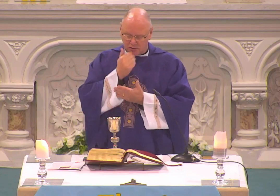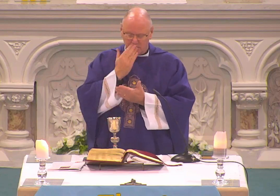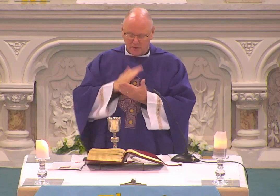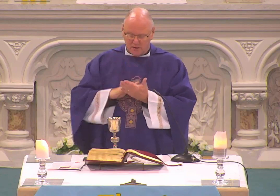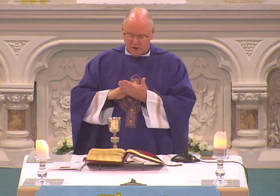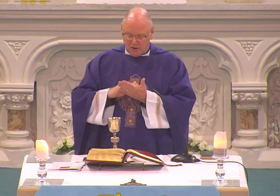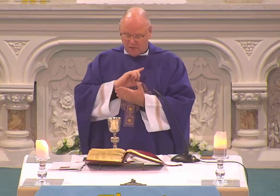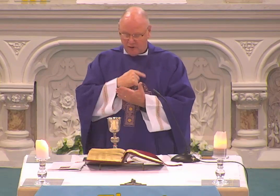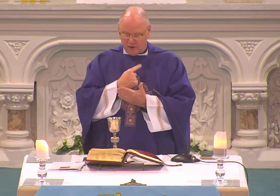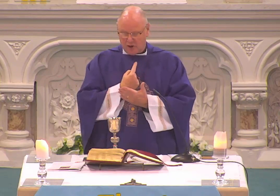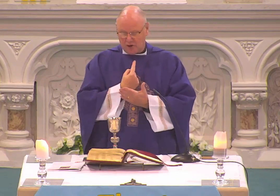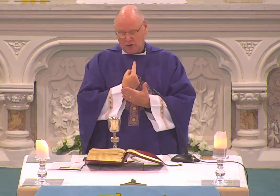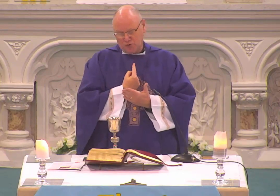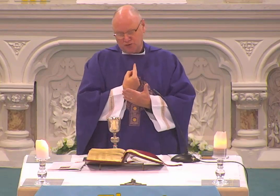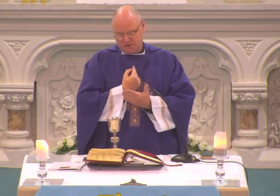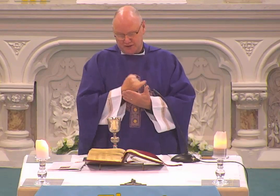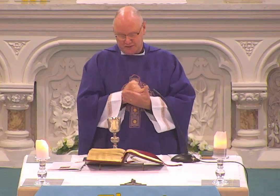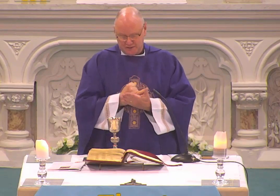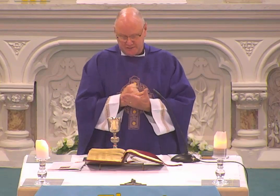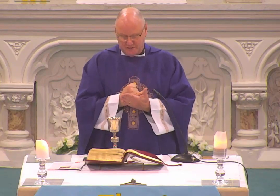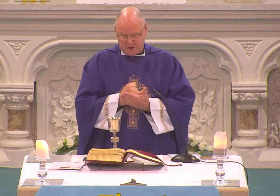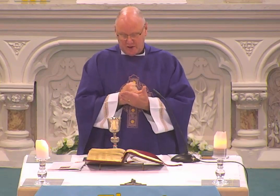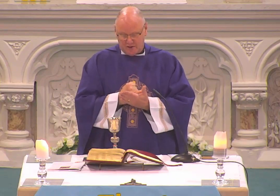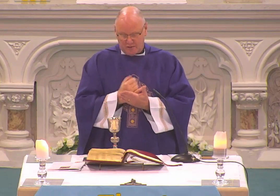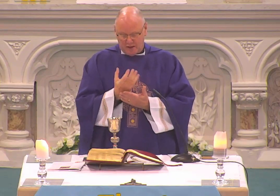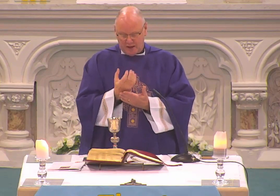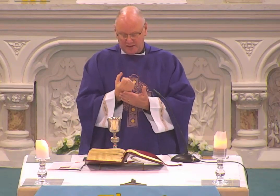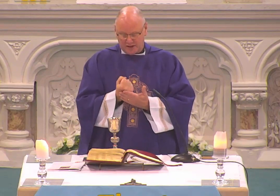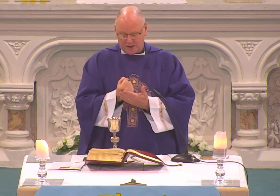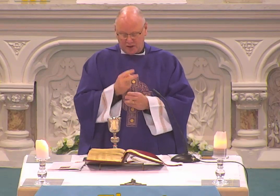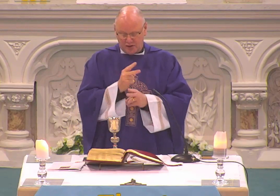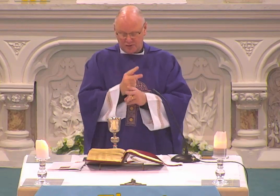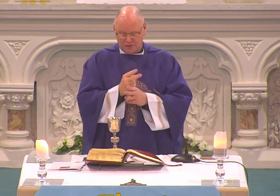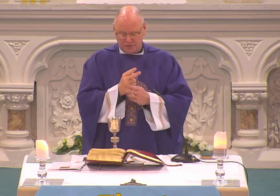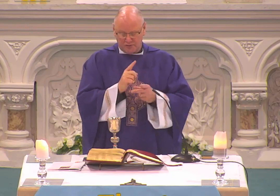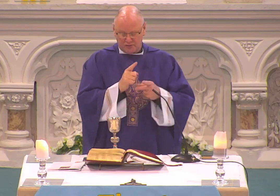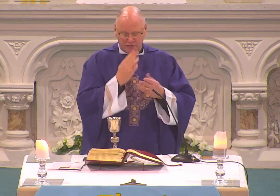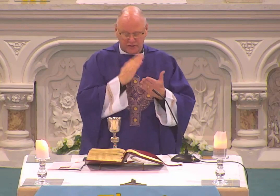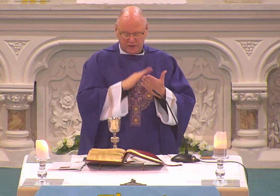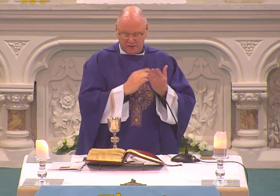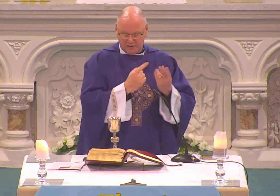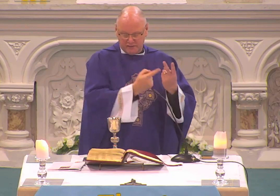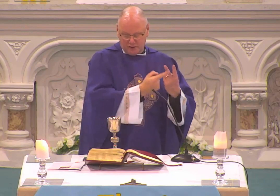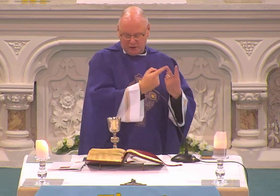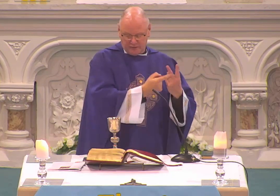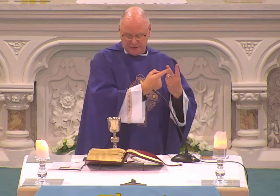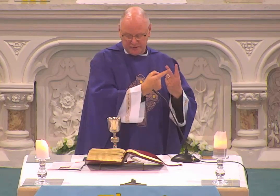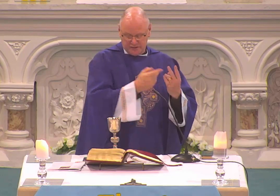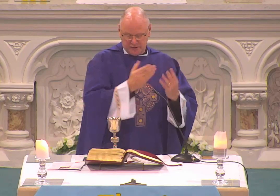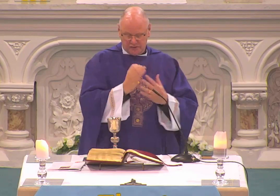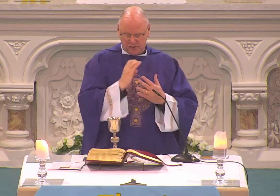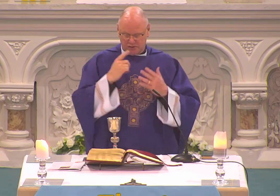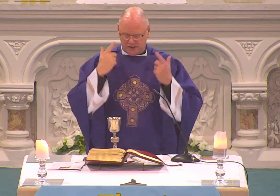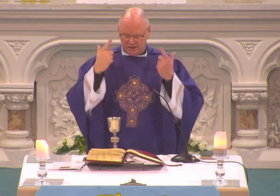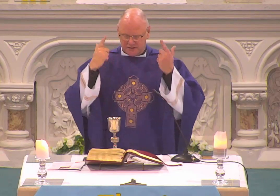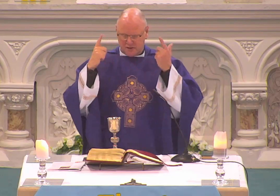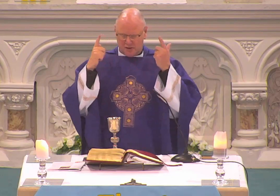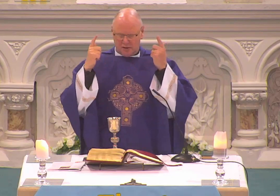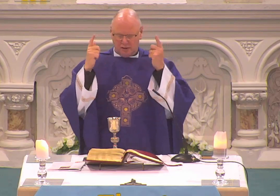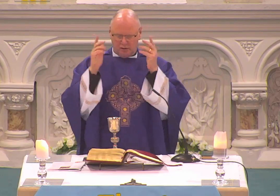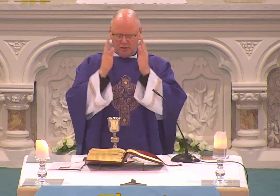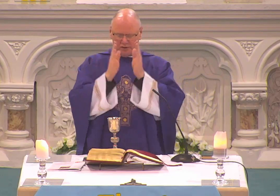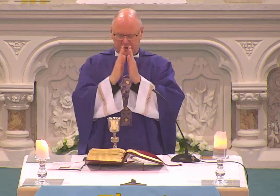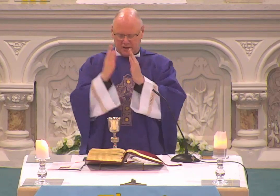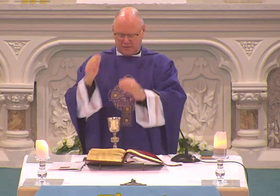pardon for our own sins, may take care to forgive others. Through Christ